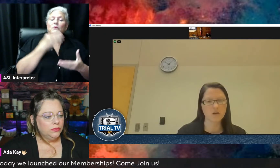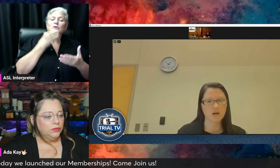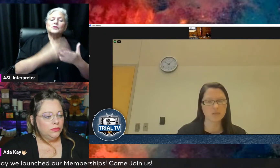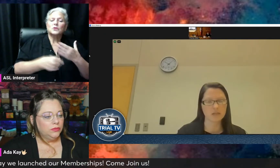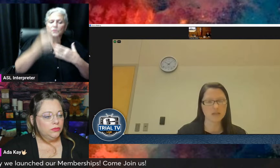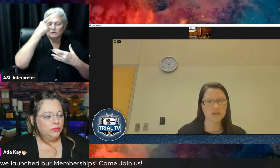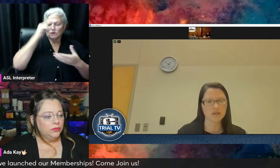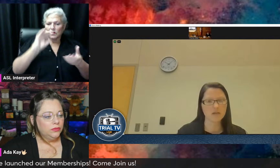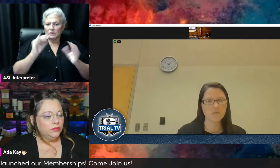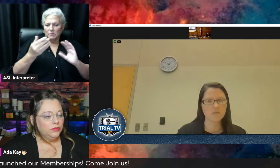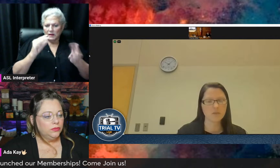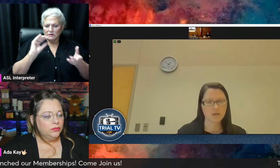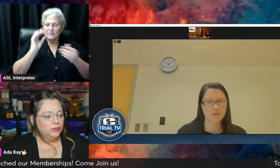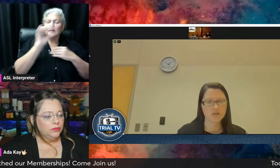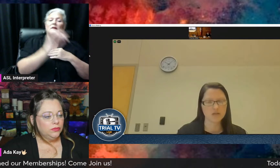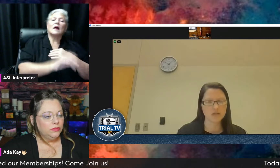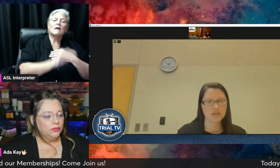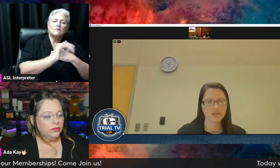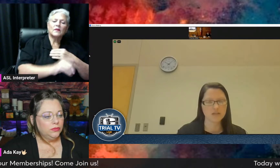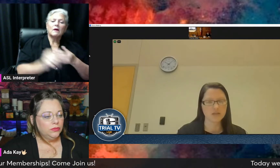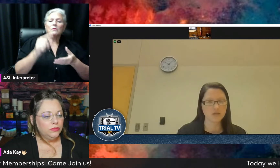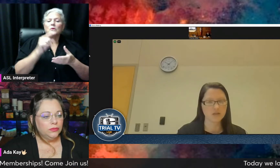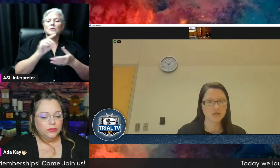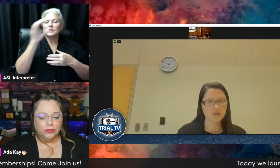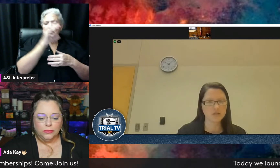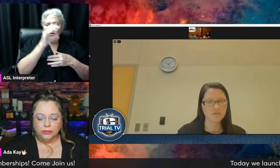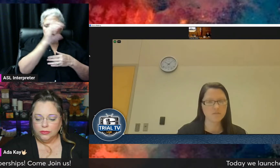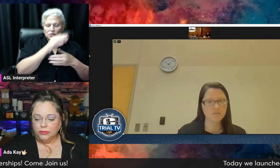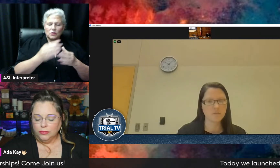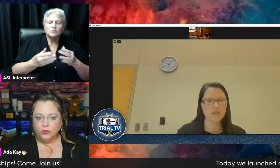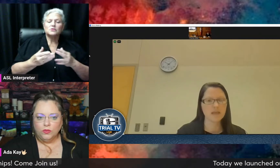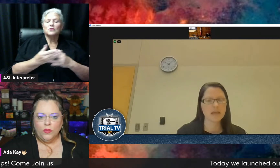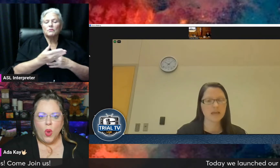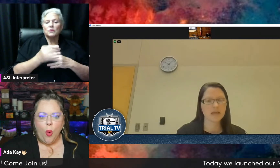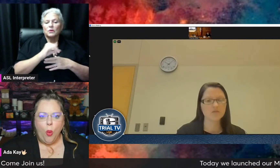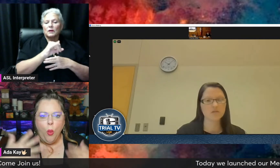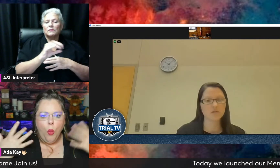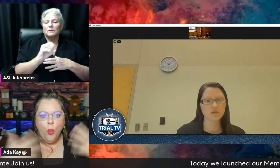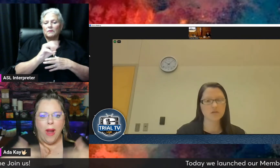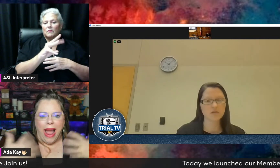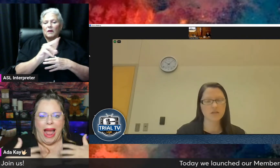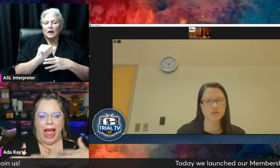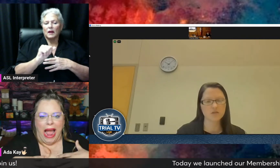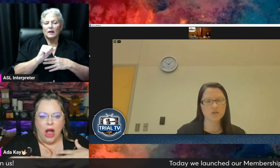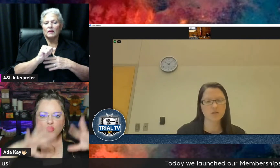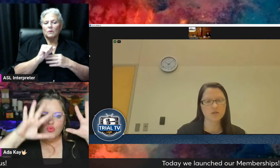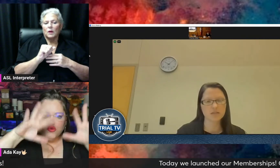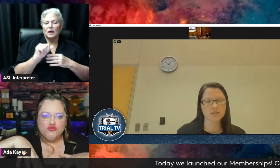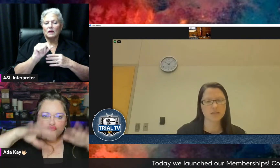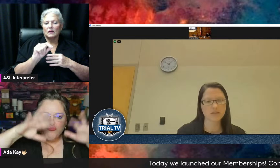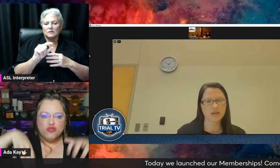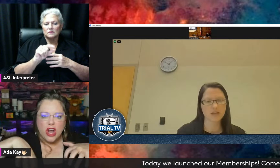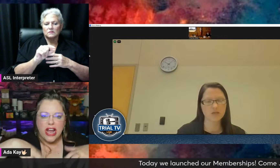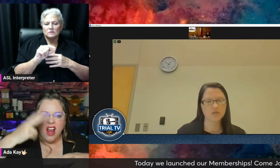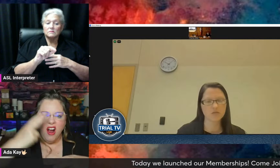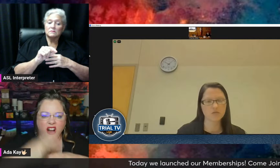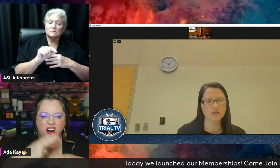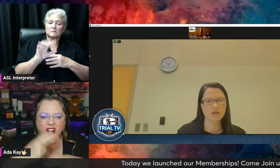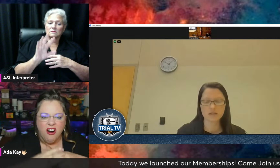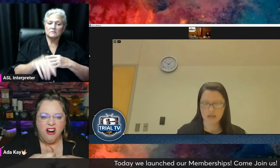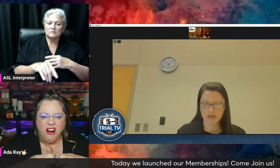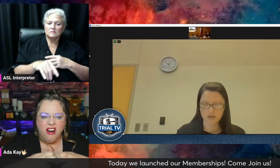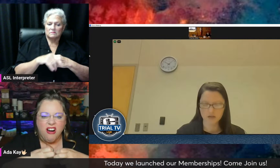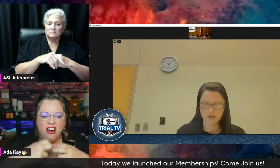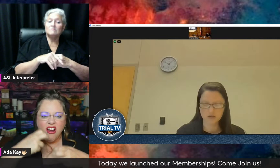the Iowa Automated Biometric Identification System. And as a result of that search, it was identified